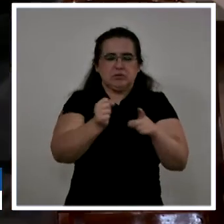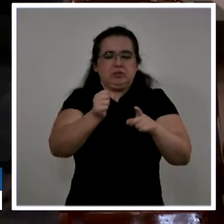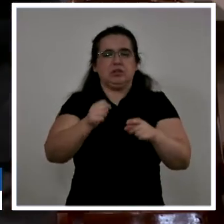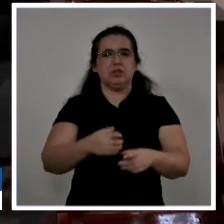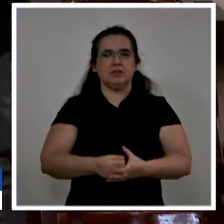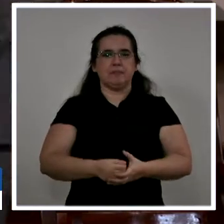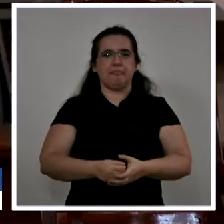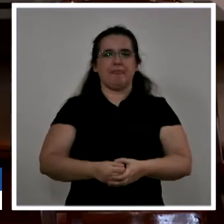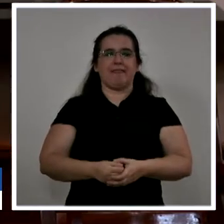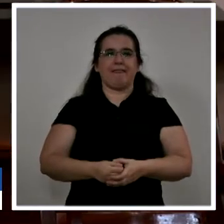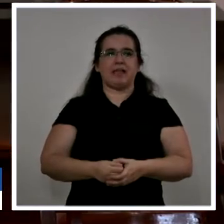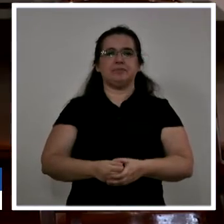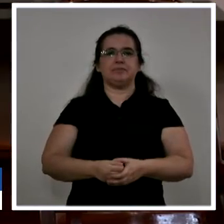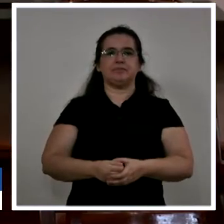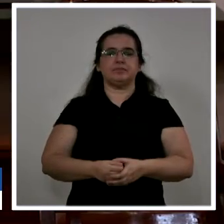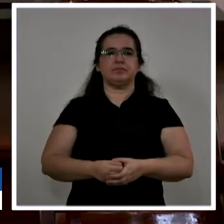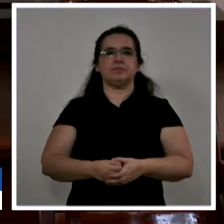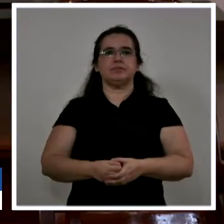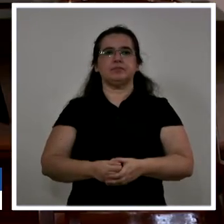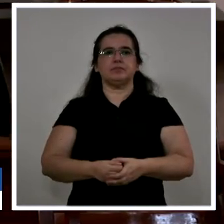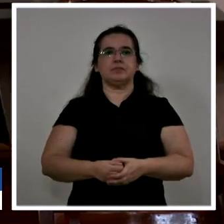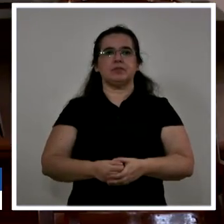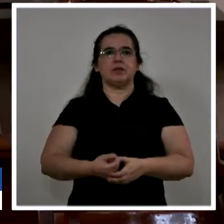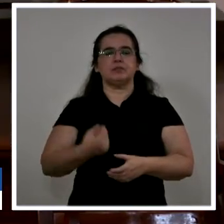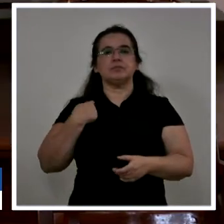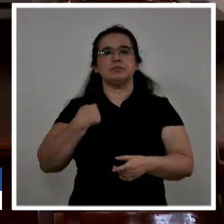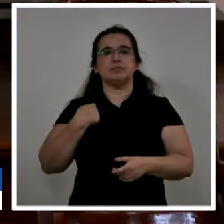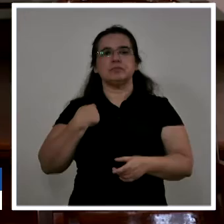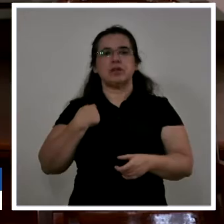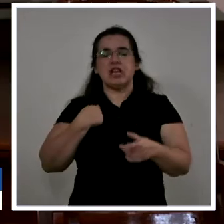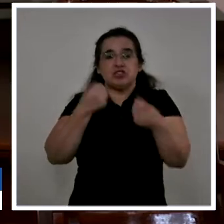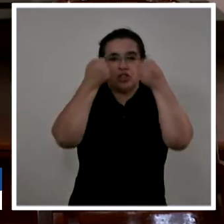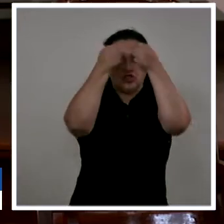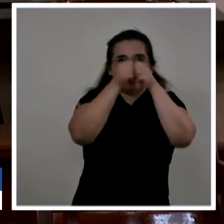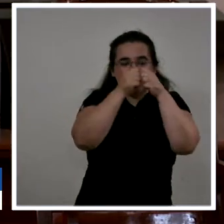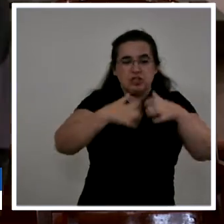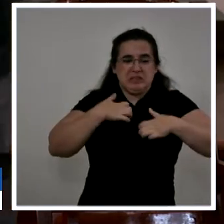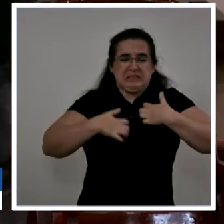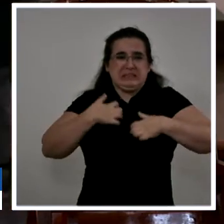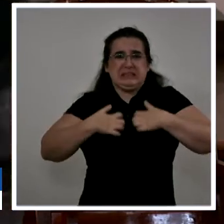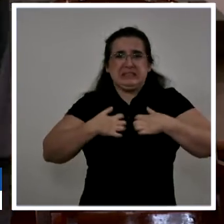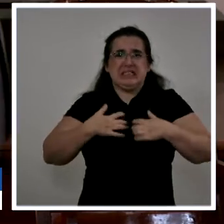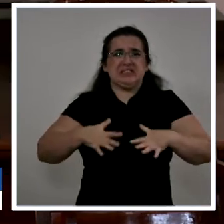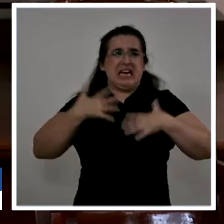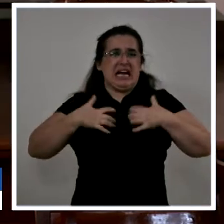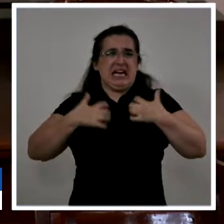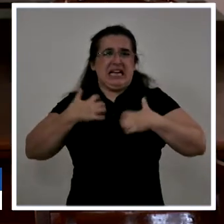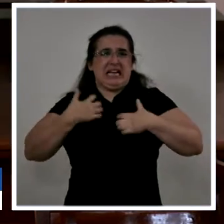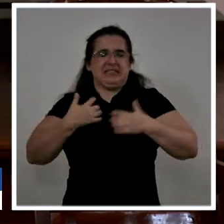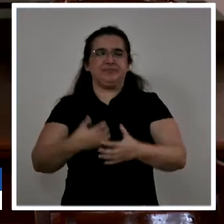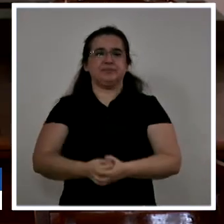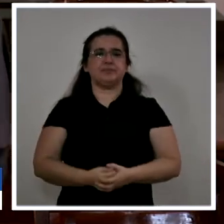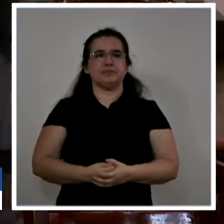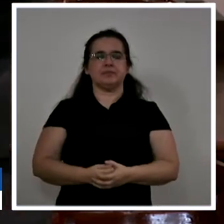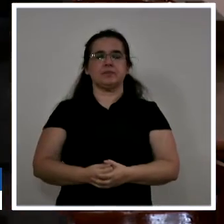in the corner. E quando eram quando levavam os choques, escondiam-se no canto. Very nervous, very Ficavam anxious. Ficavam nervosos, muito ansiosos. And after a